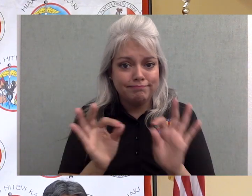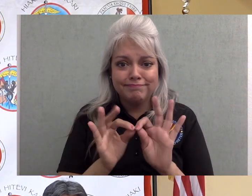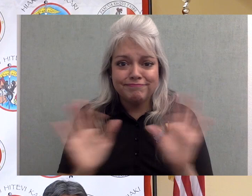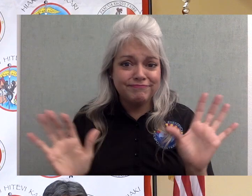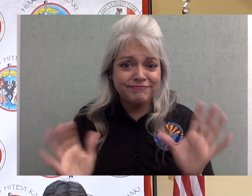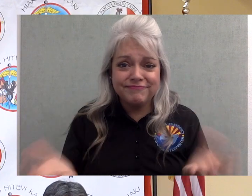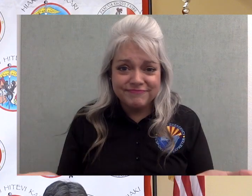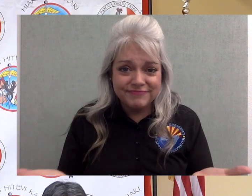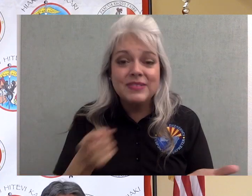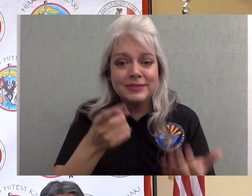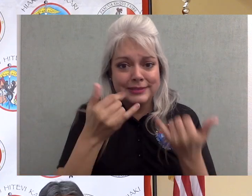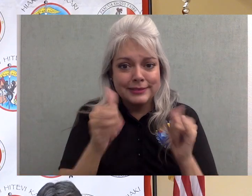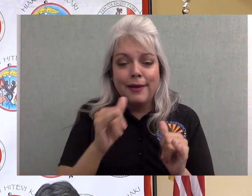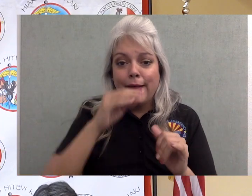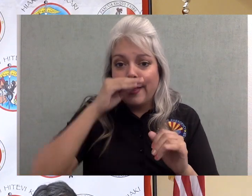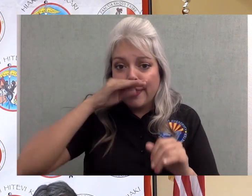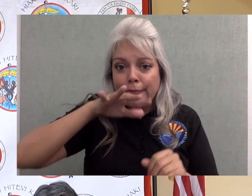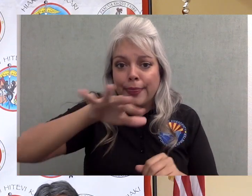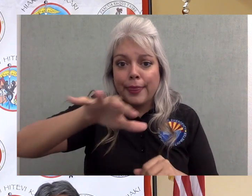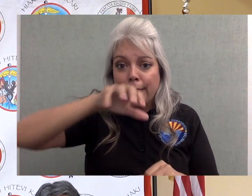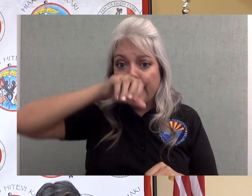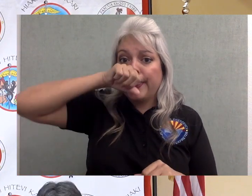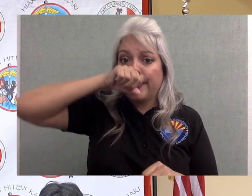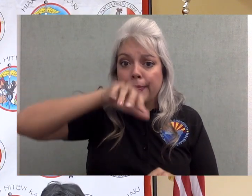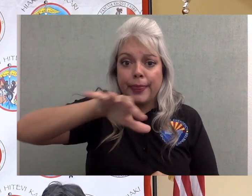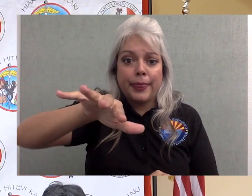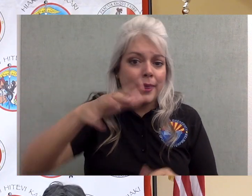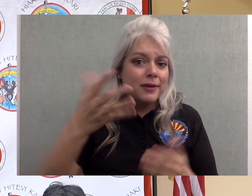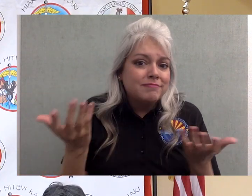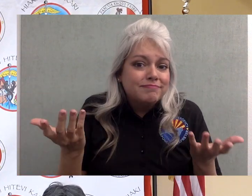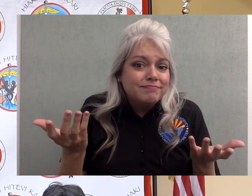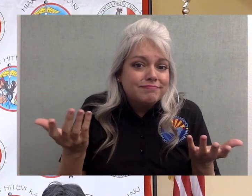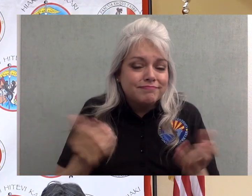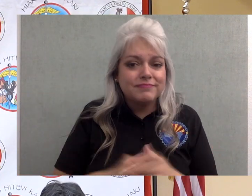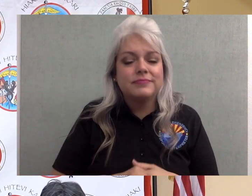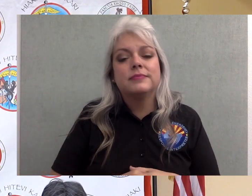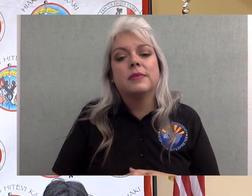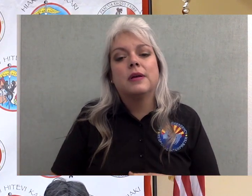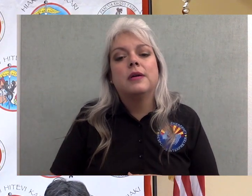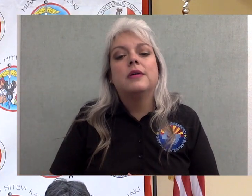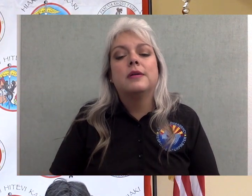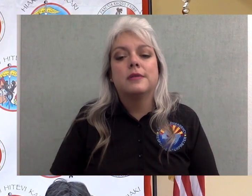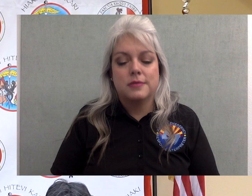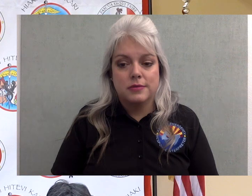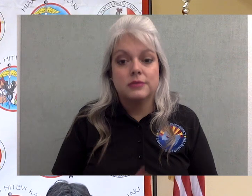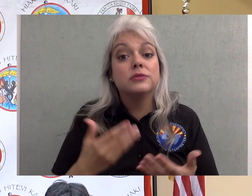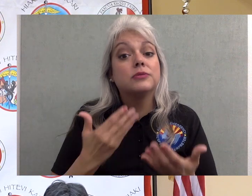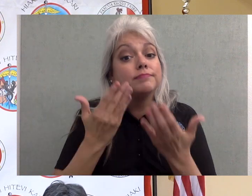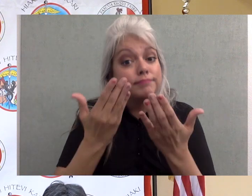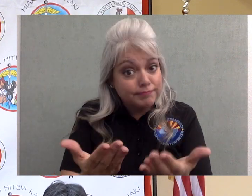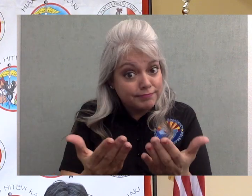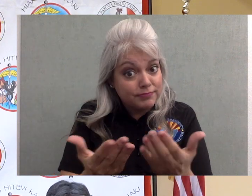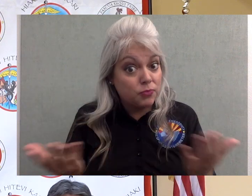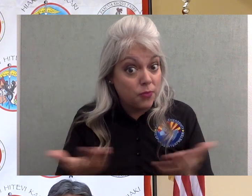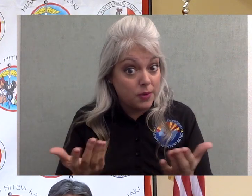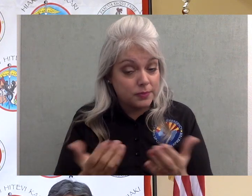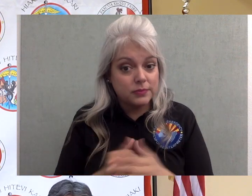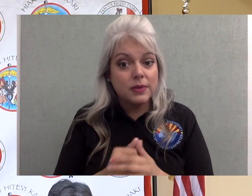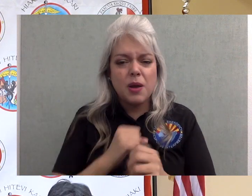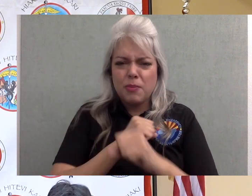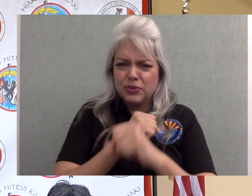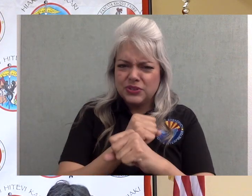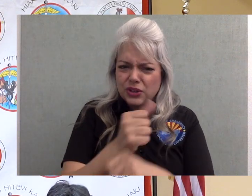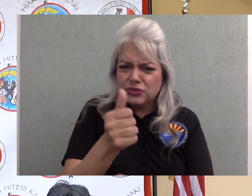do. You're still transmitting, or you could get infected if you breathe it in through your nose. So what should everyone do to